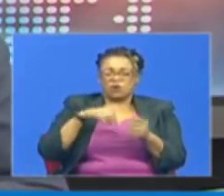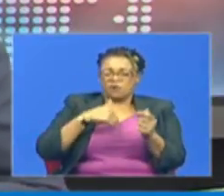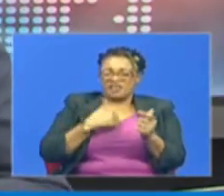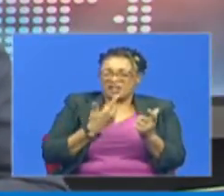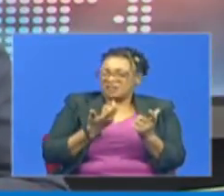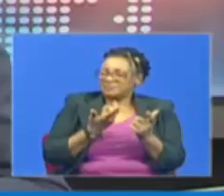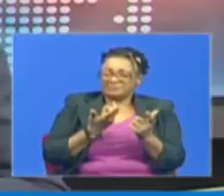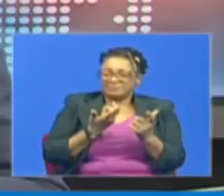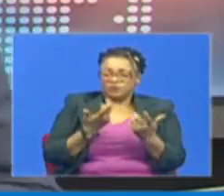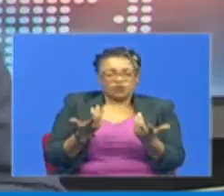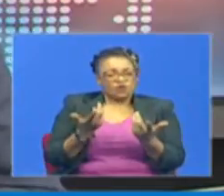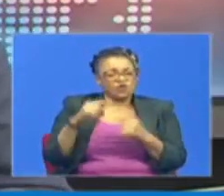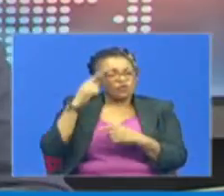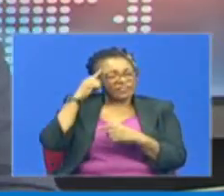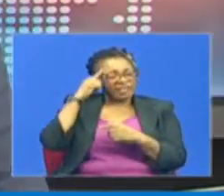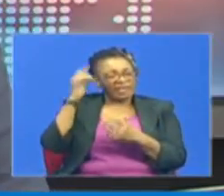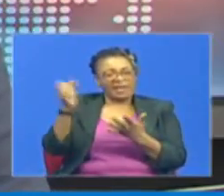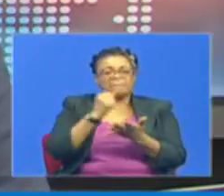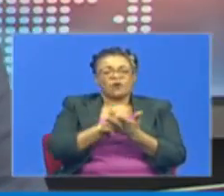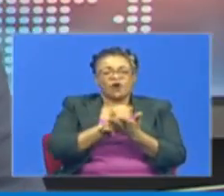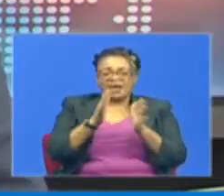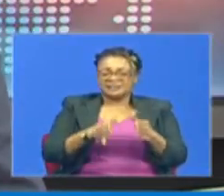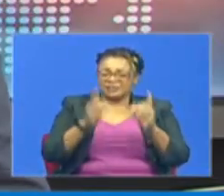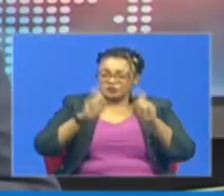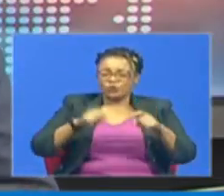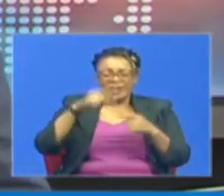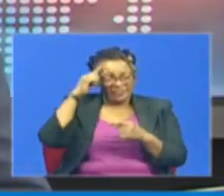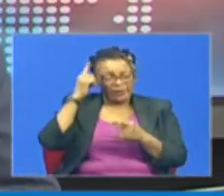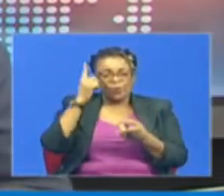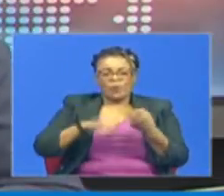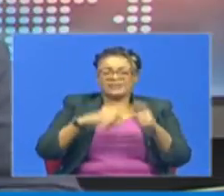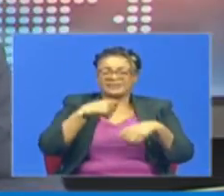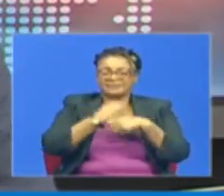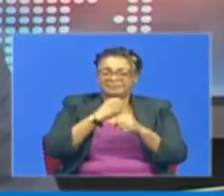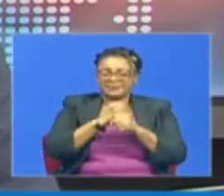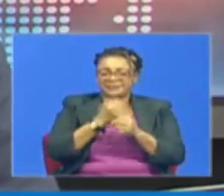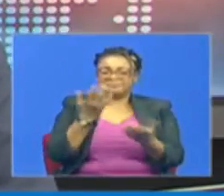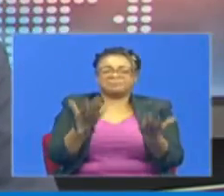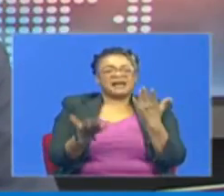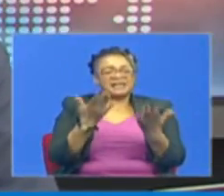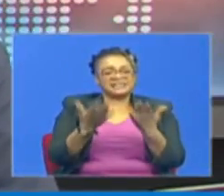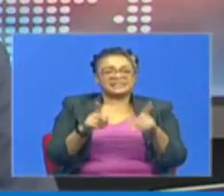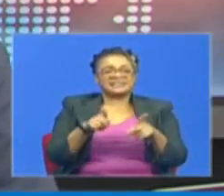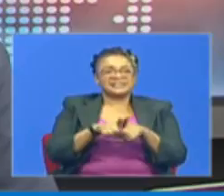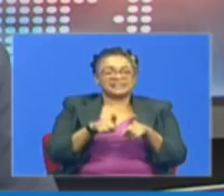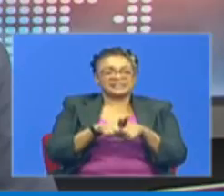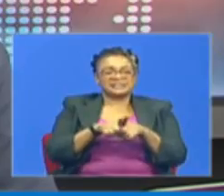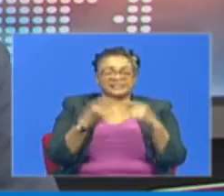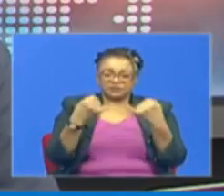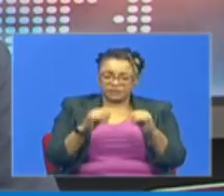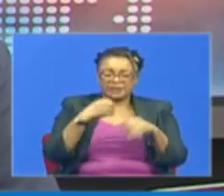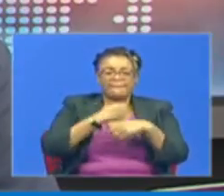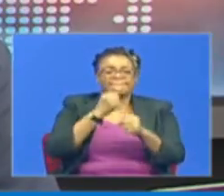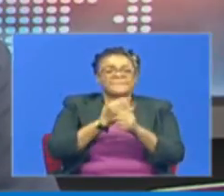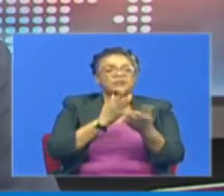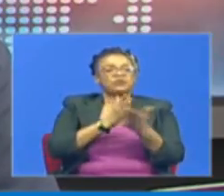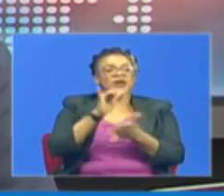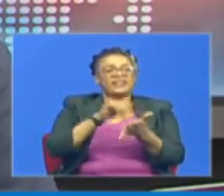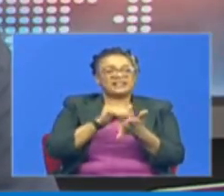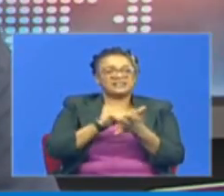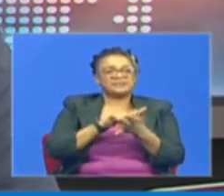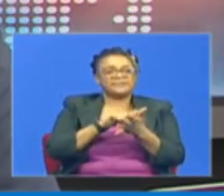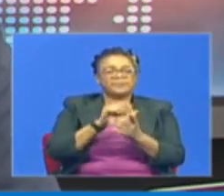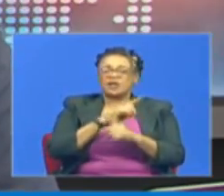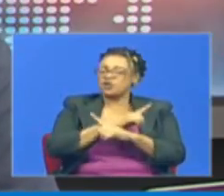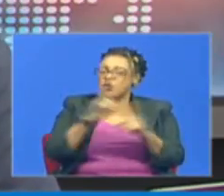do you think employers should take into account? How do you think they should do this balance when they're trying to ensure that they don't, you know, drop